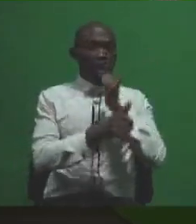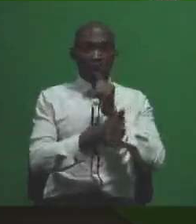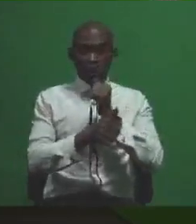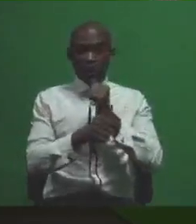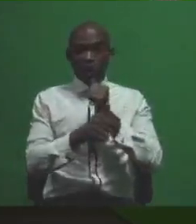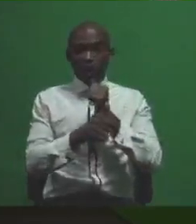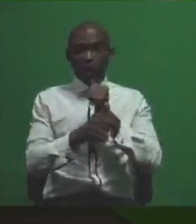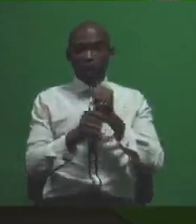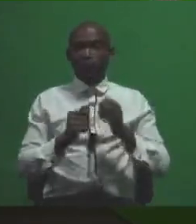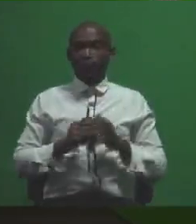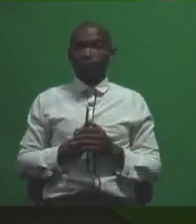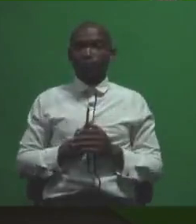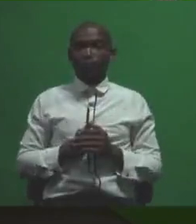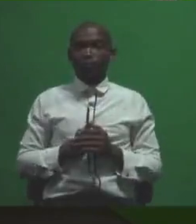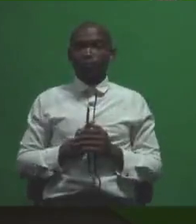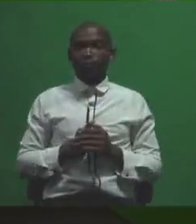informed.